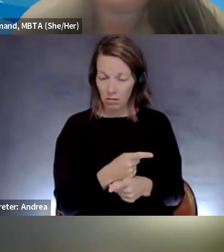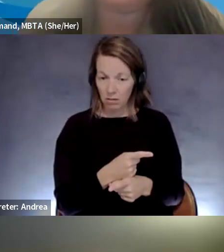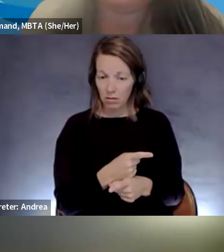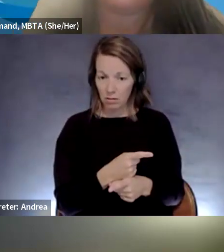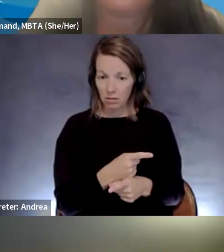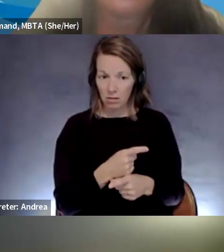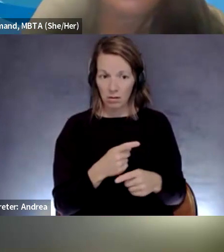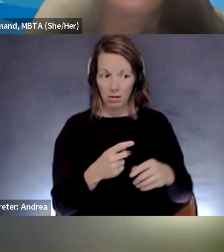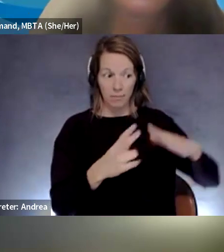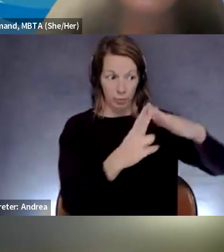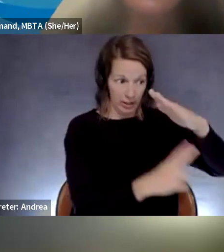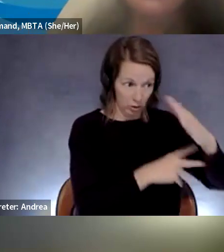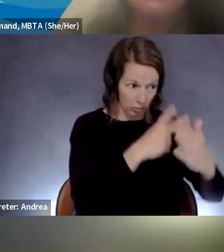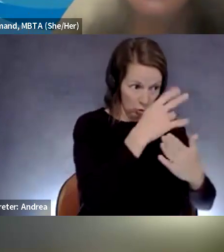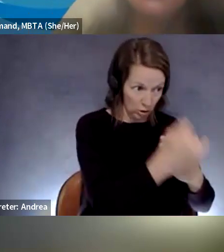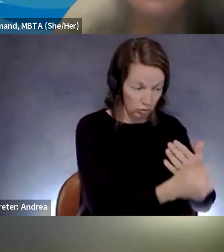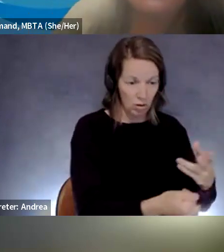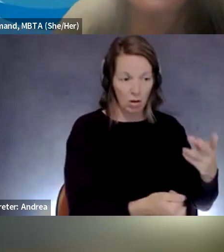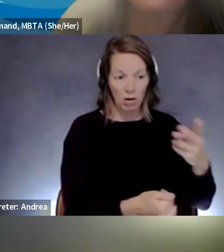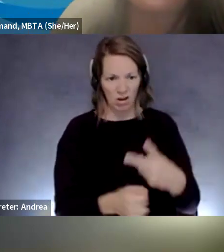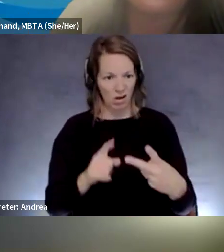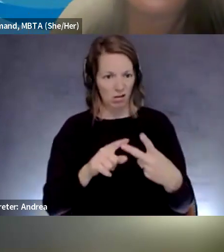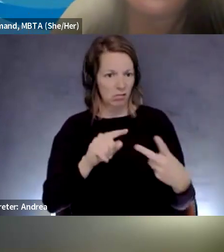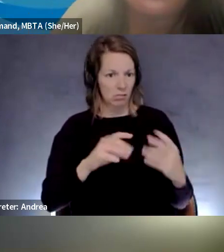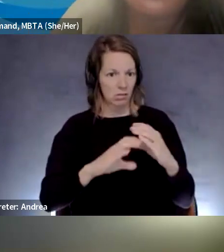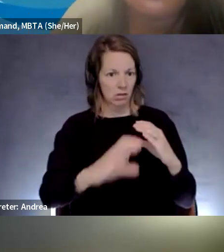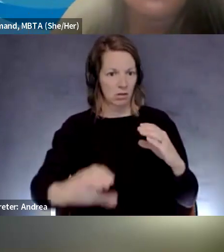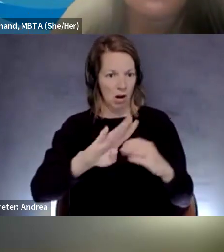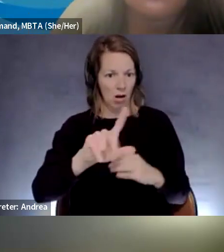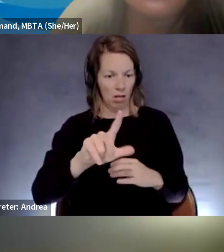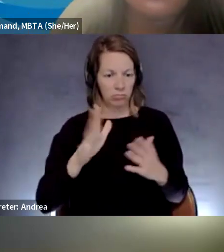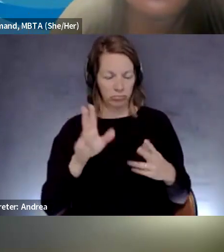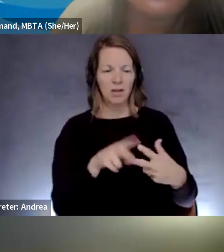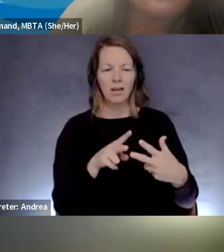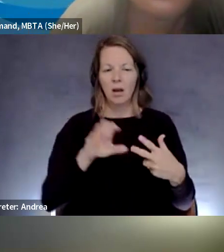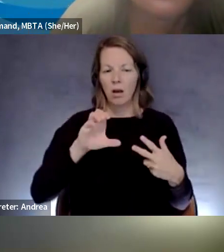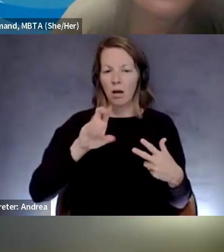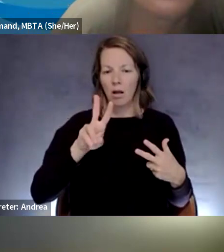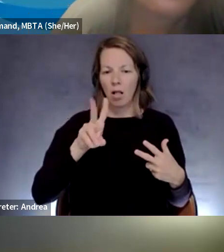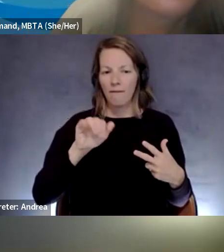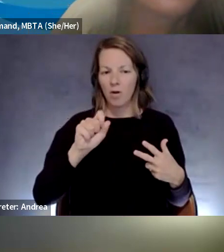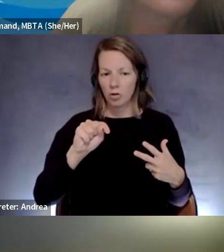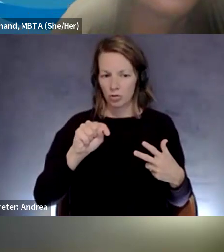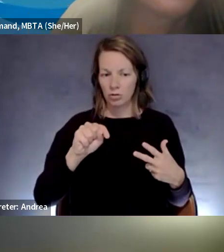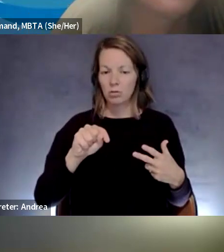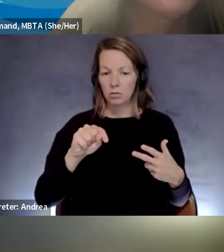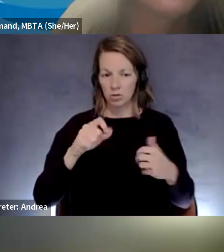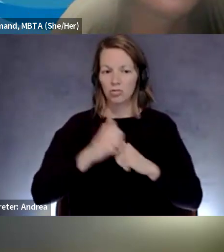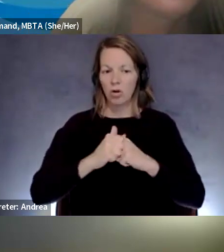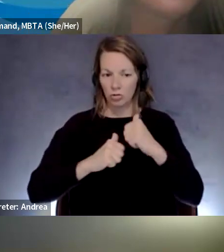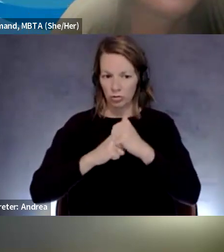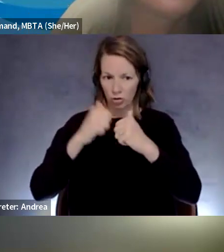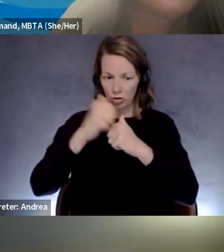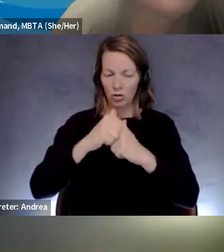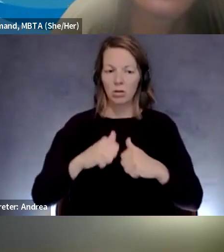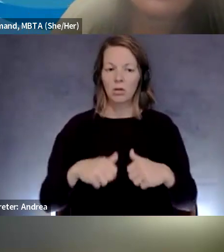There's a bridge project, and then there's also that tunnel as well, right? That culvert structure is not getting touched, as far as I understand. Right. It's